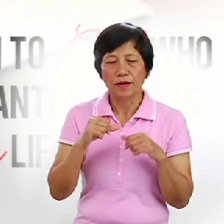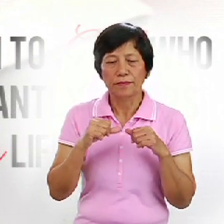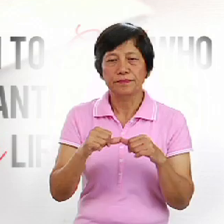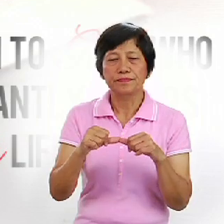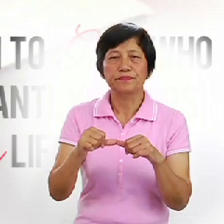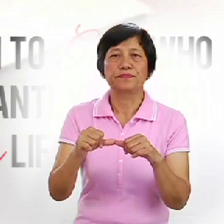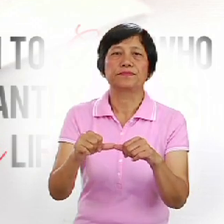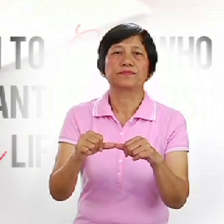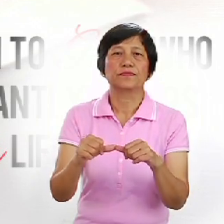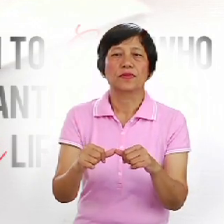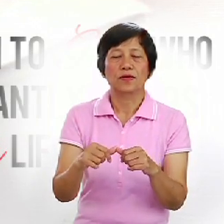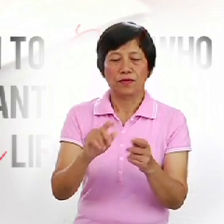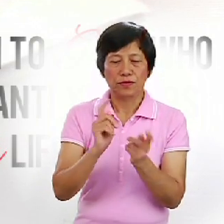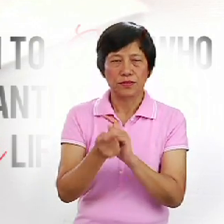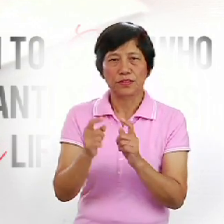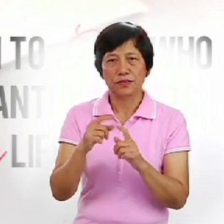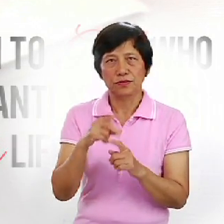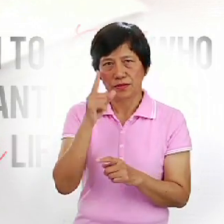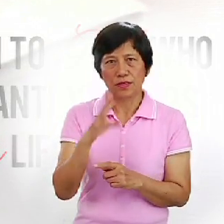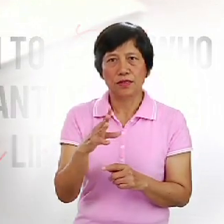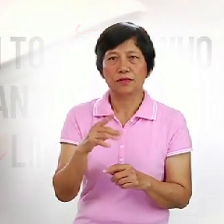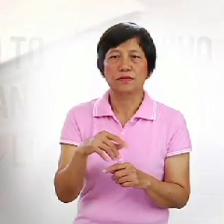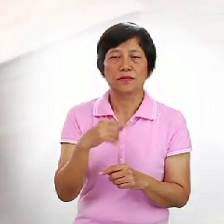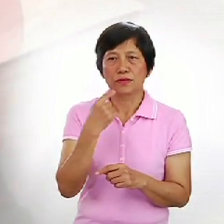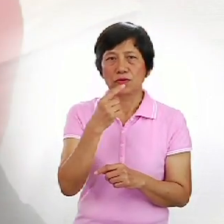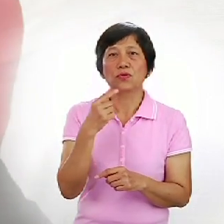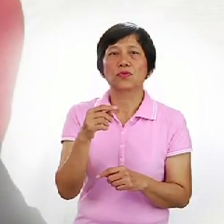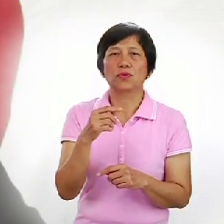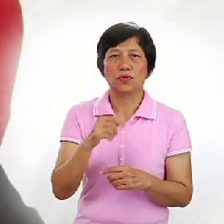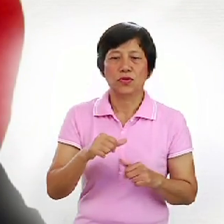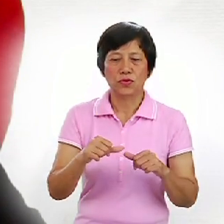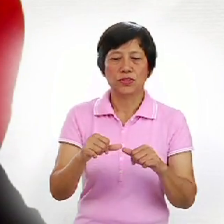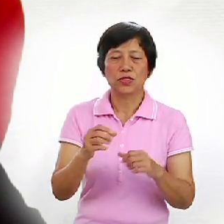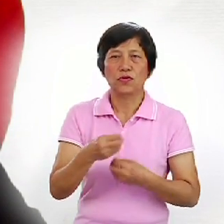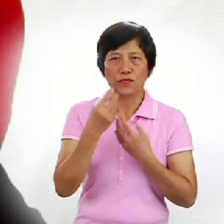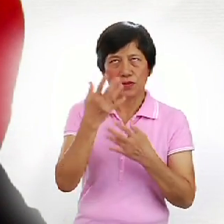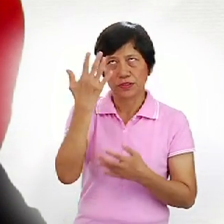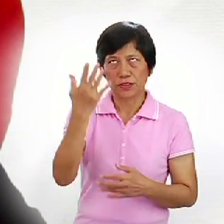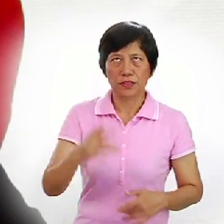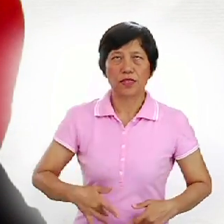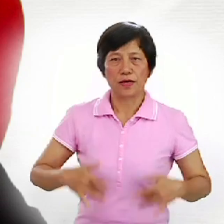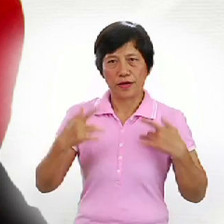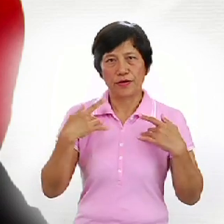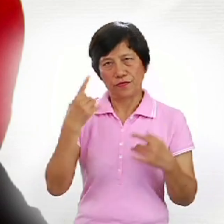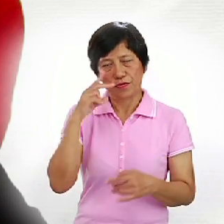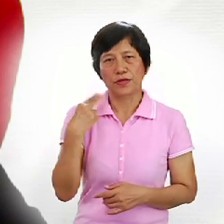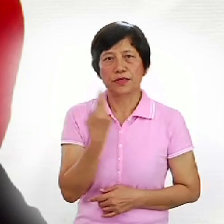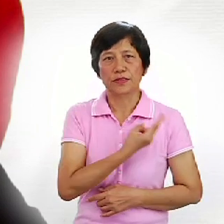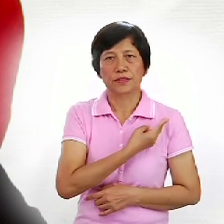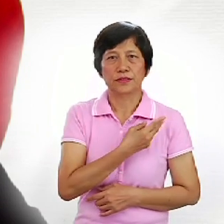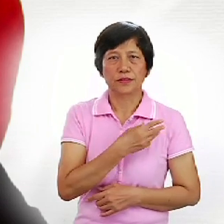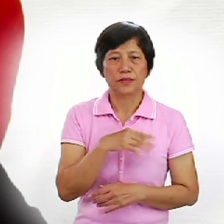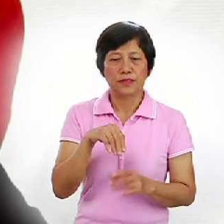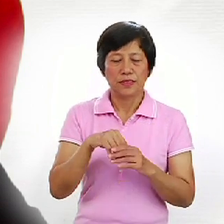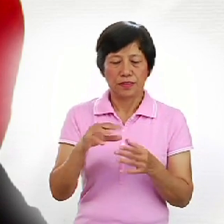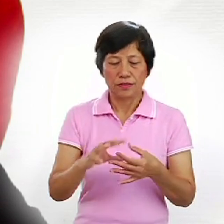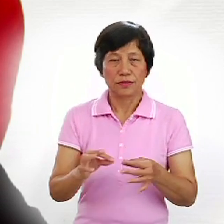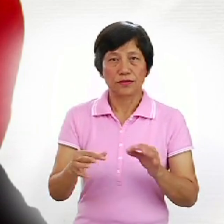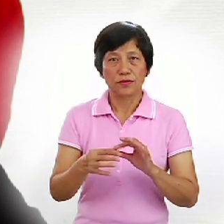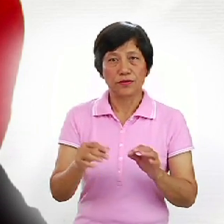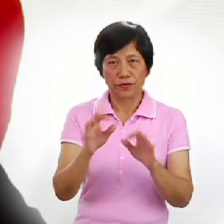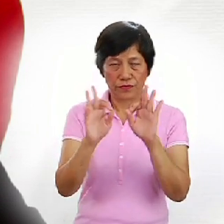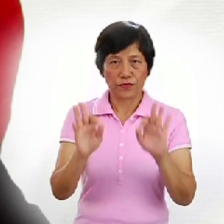constantly offers His life to us. In a narrative form, the encounter between Jesus